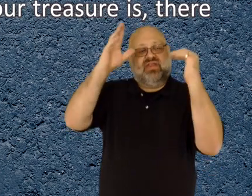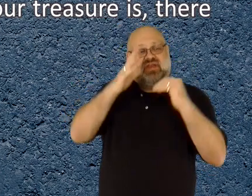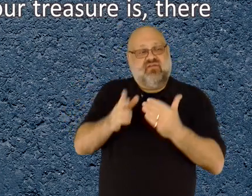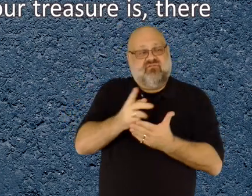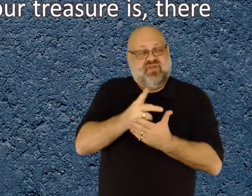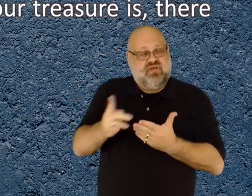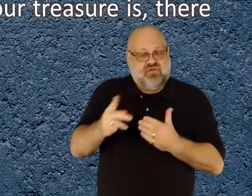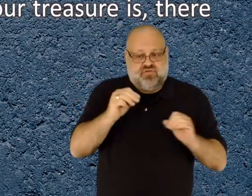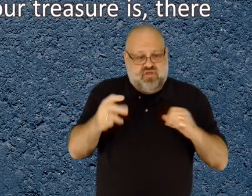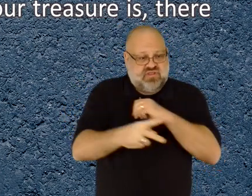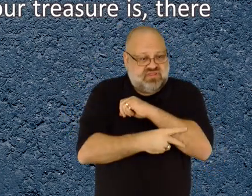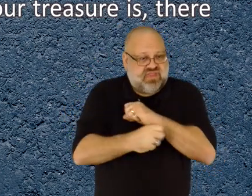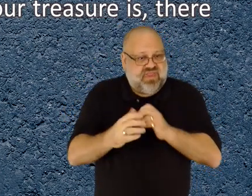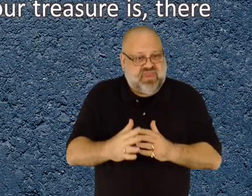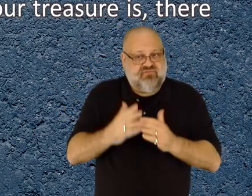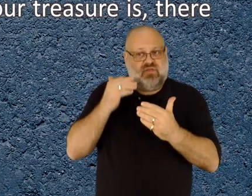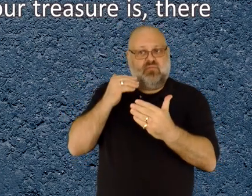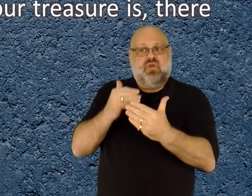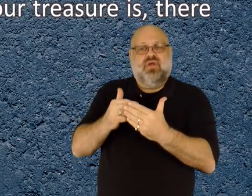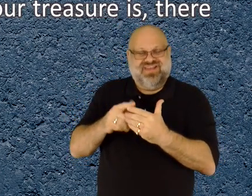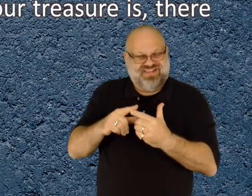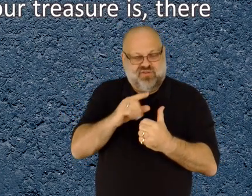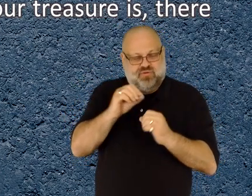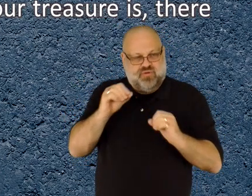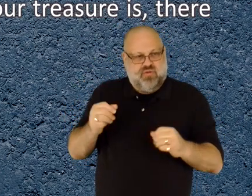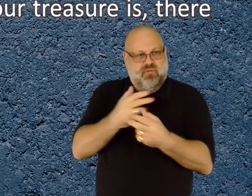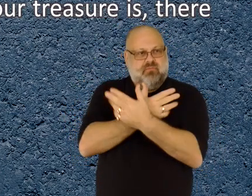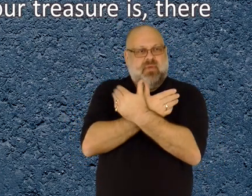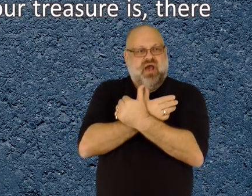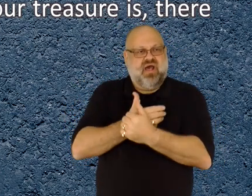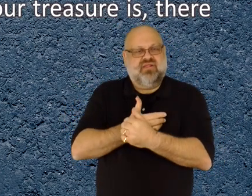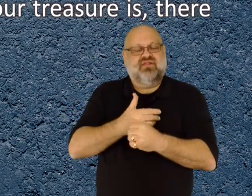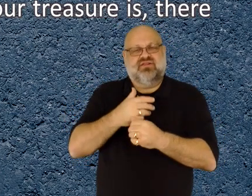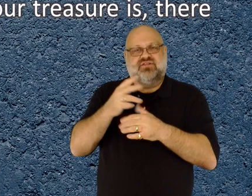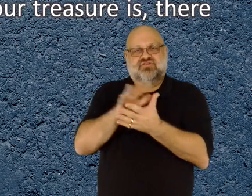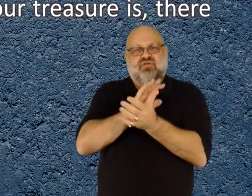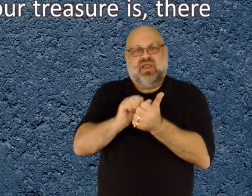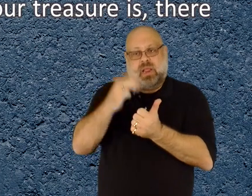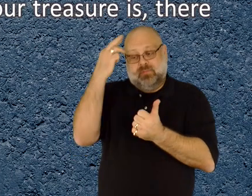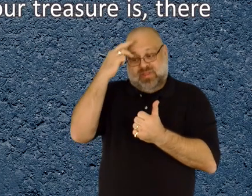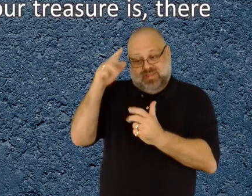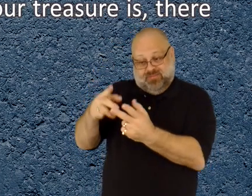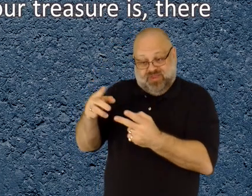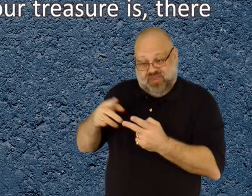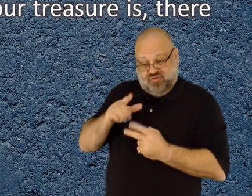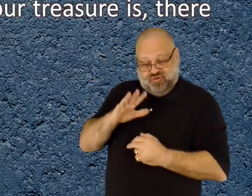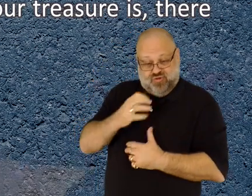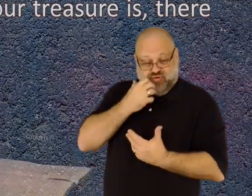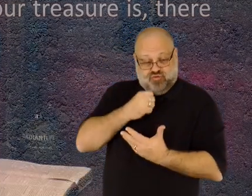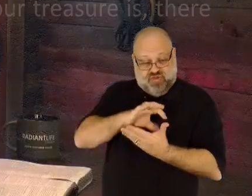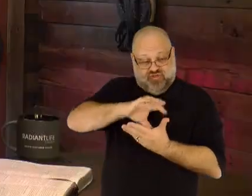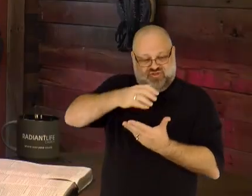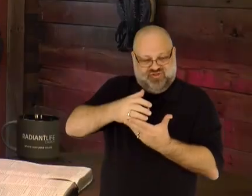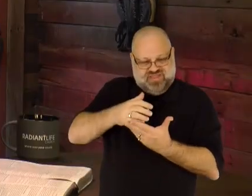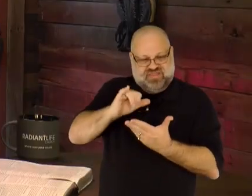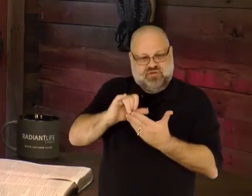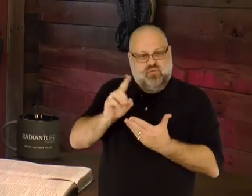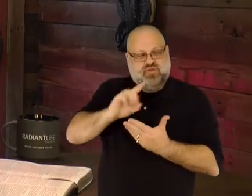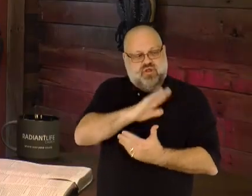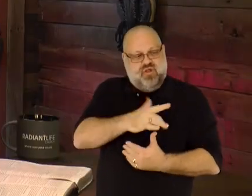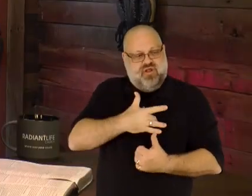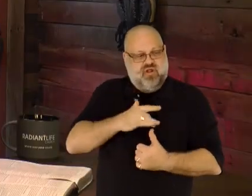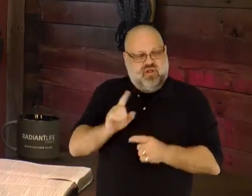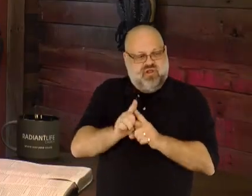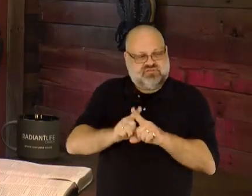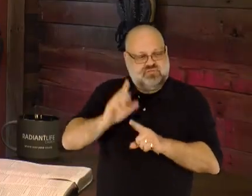comes near and no moth destroys. For where your treasure is, there your heart will be also." Let me repeat that last